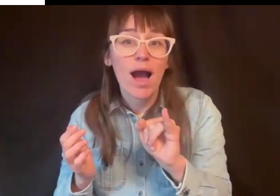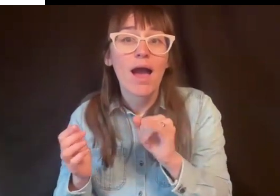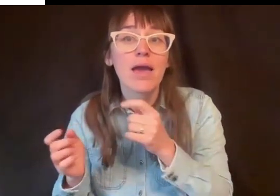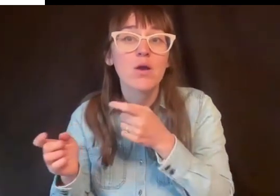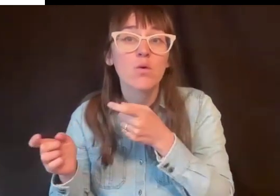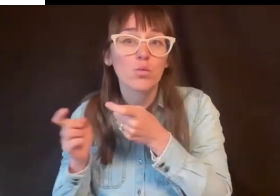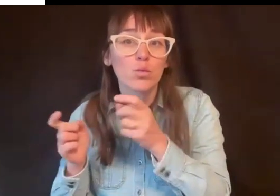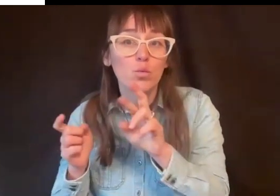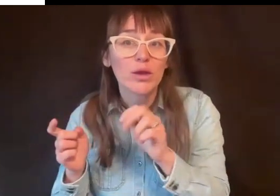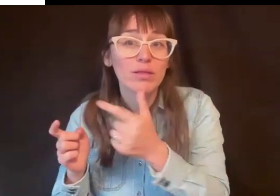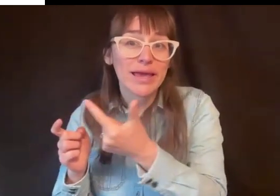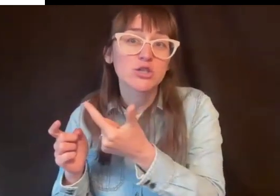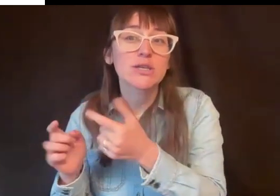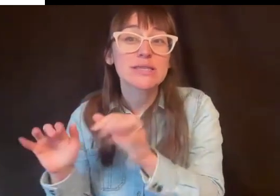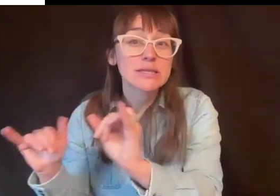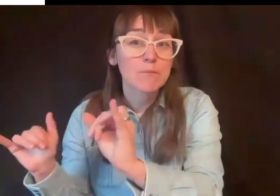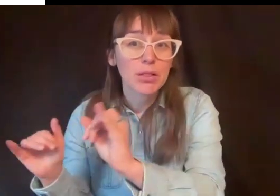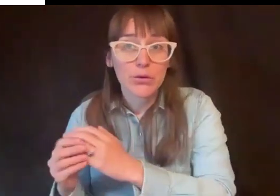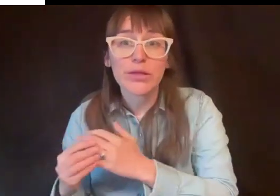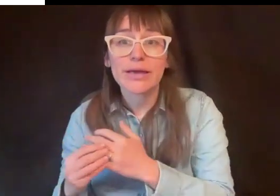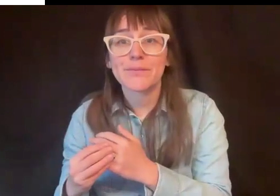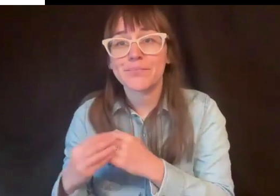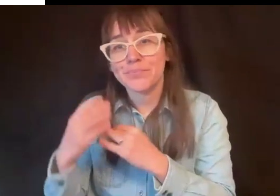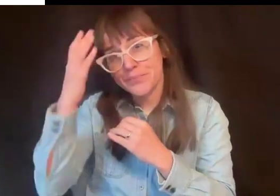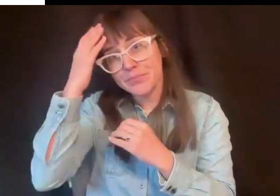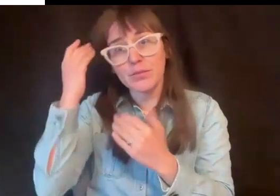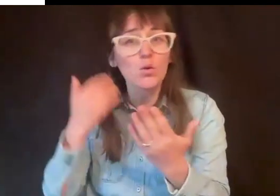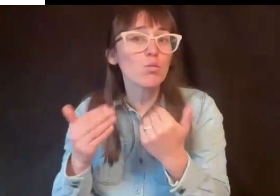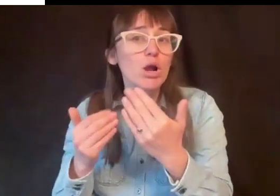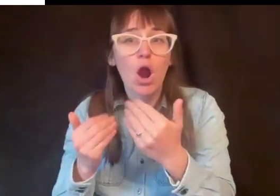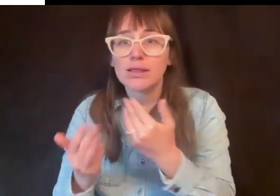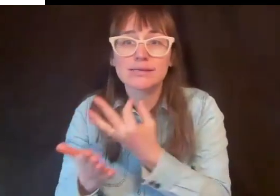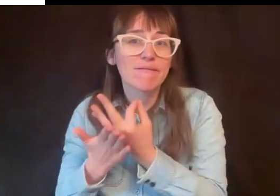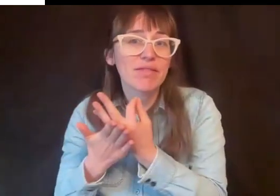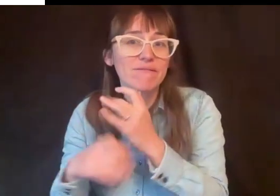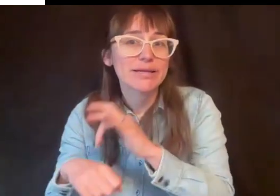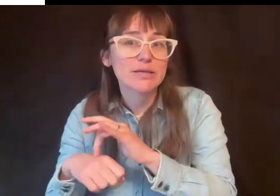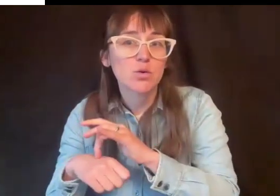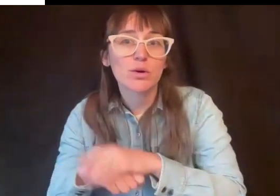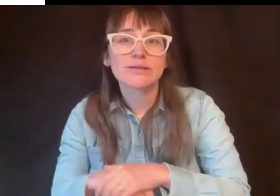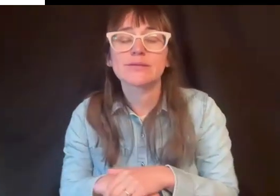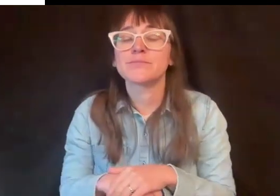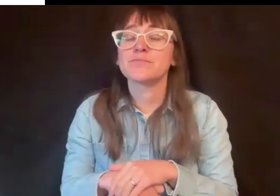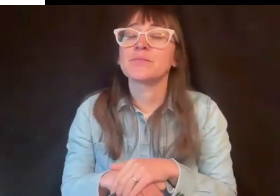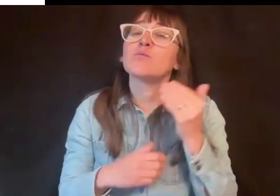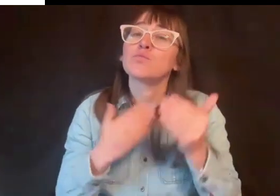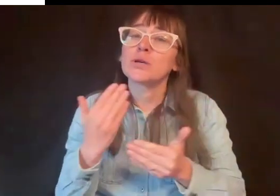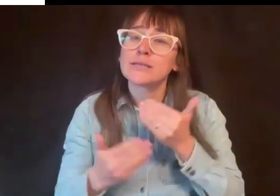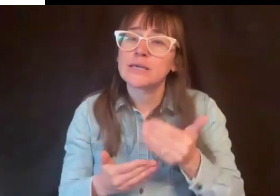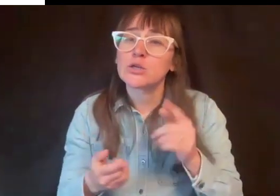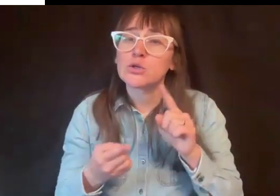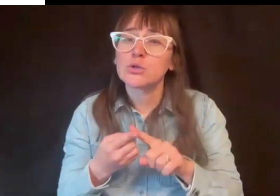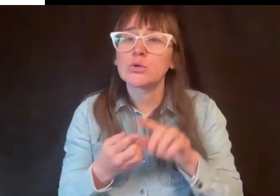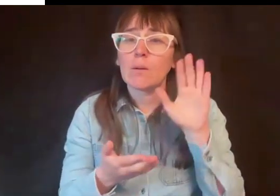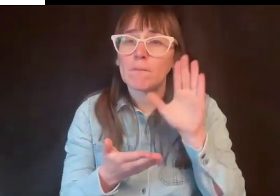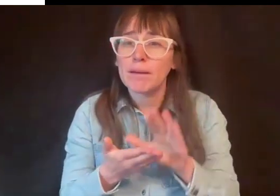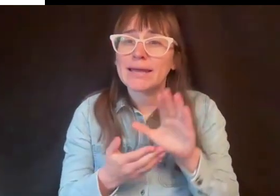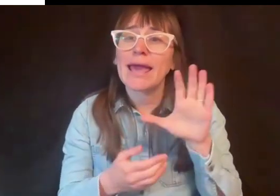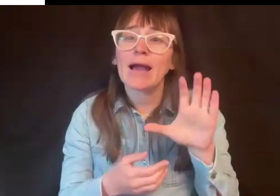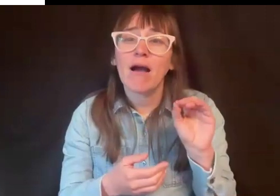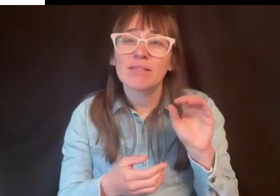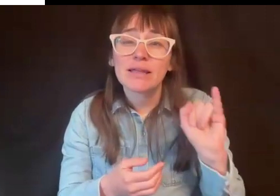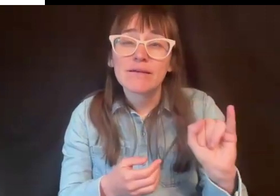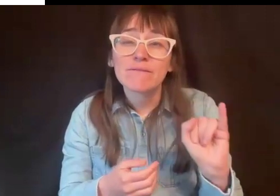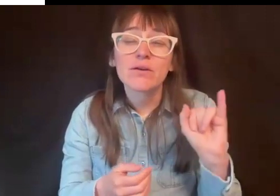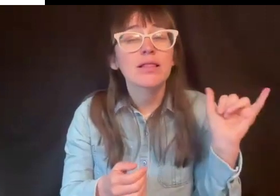for all roles and services within the state, regardless of funding source. Procedures to mitigate conflict of interest could